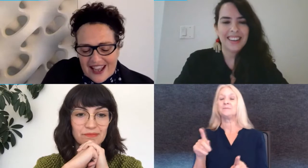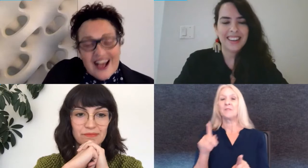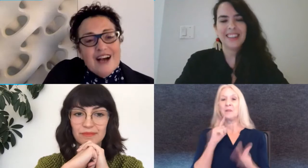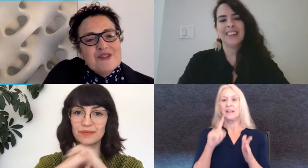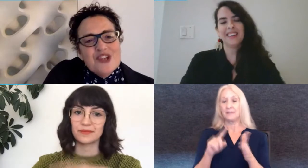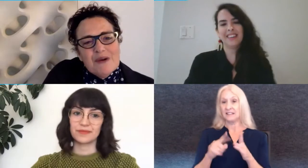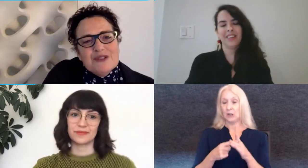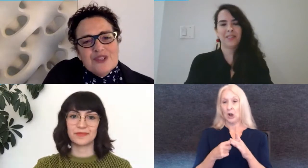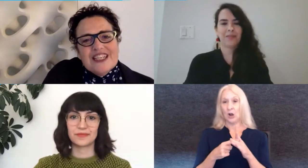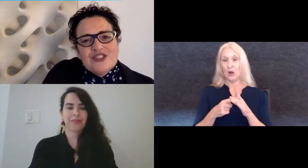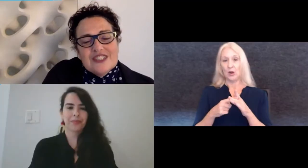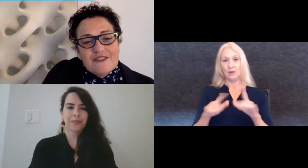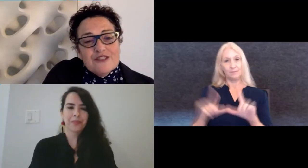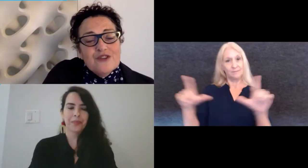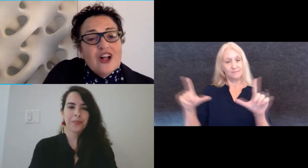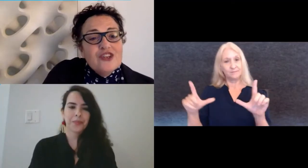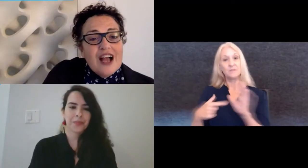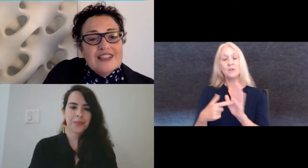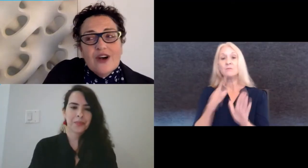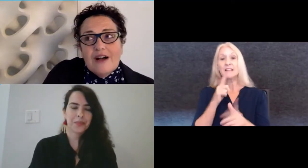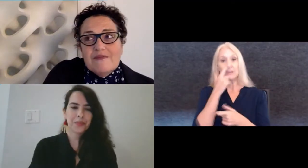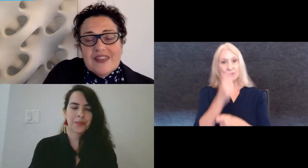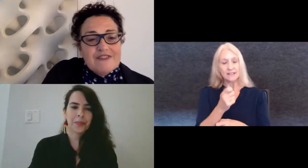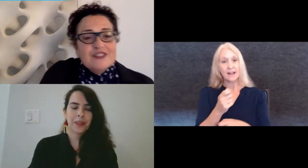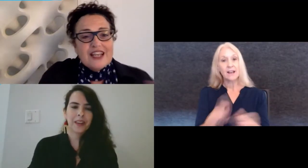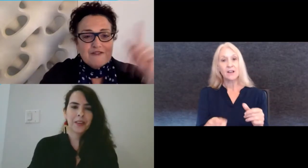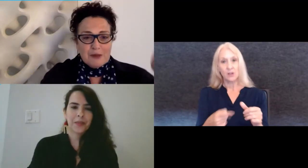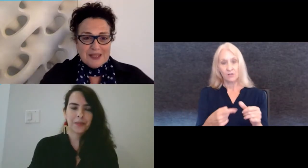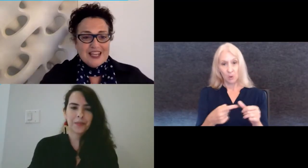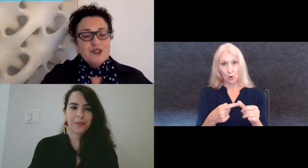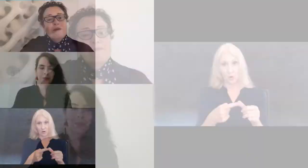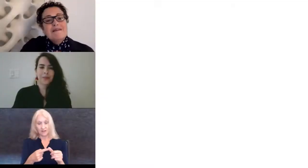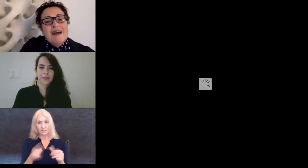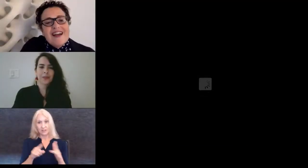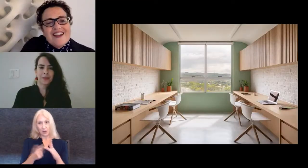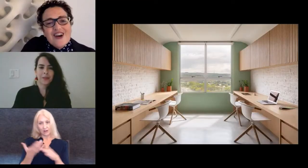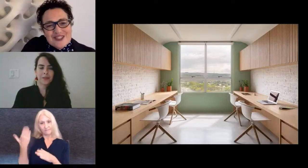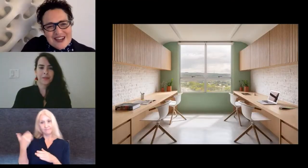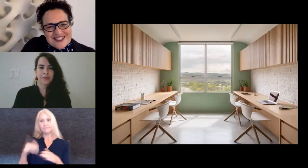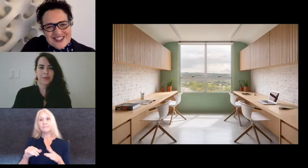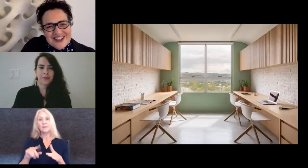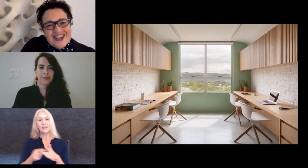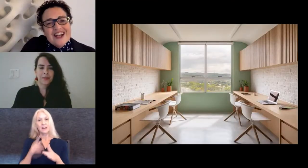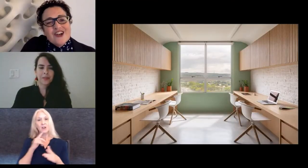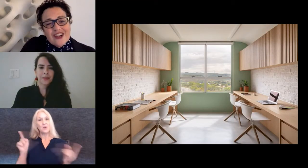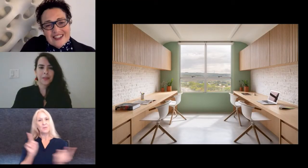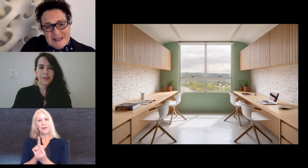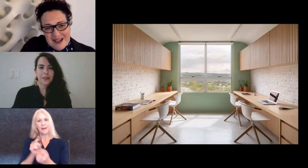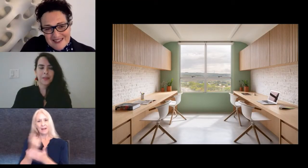you can. You know what was really interesting? First of all, you guys, if you stay from the beginning, you met my art director,